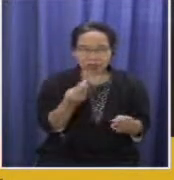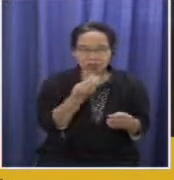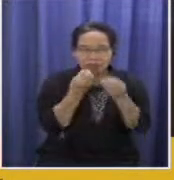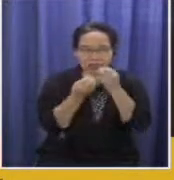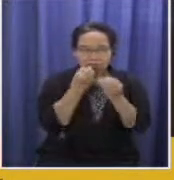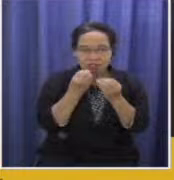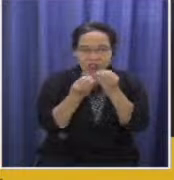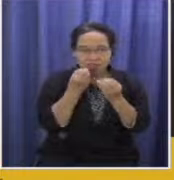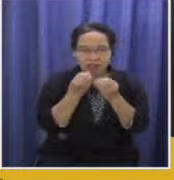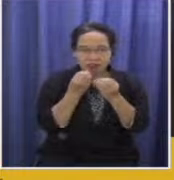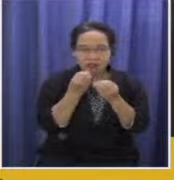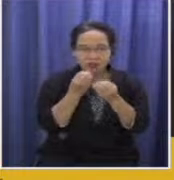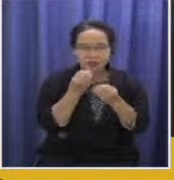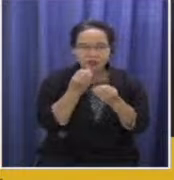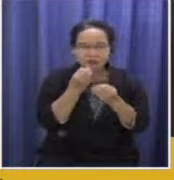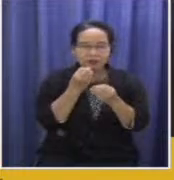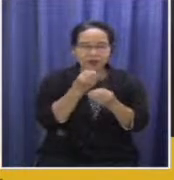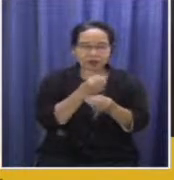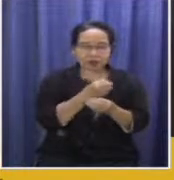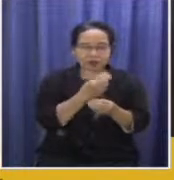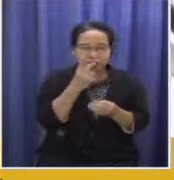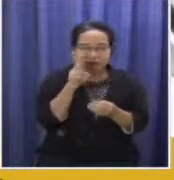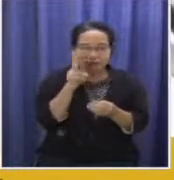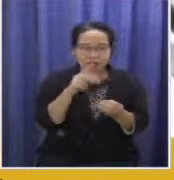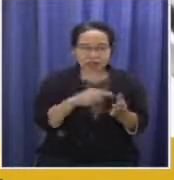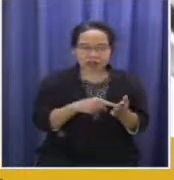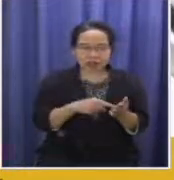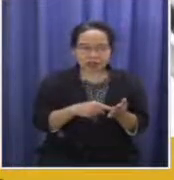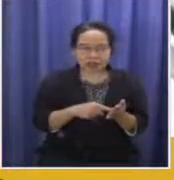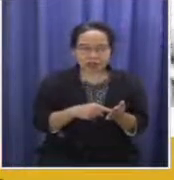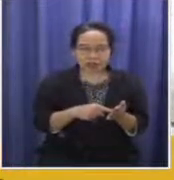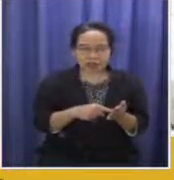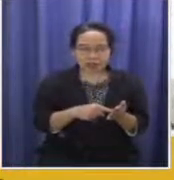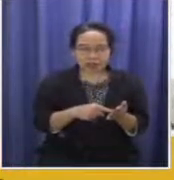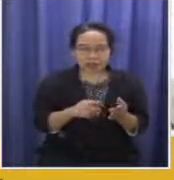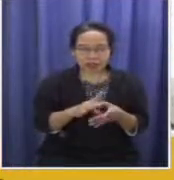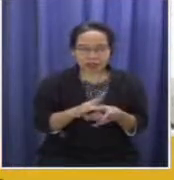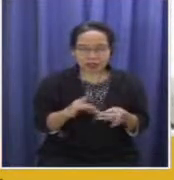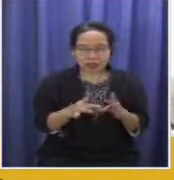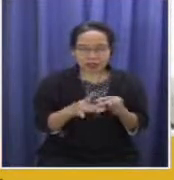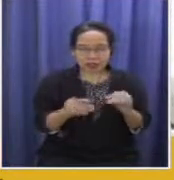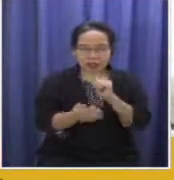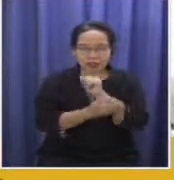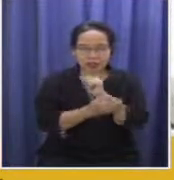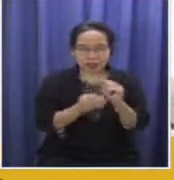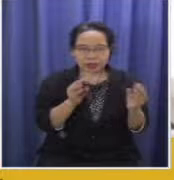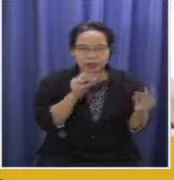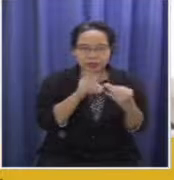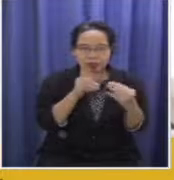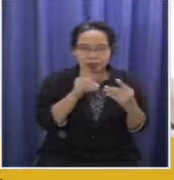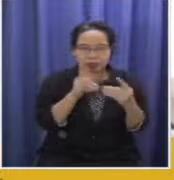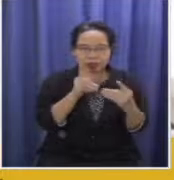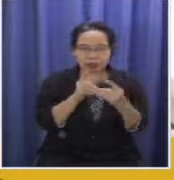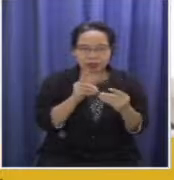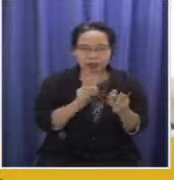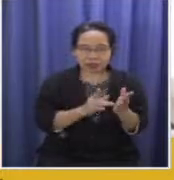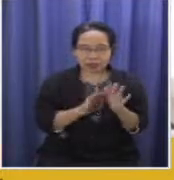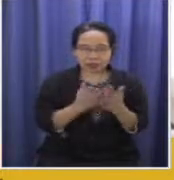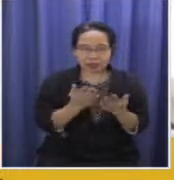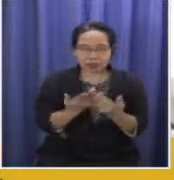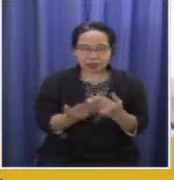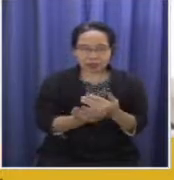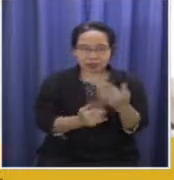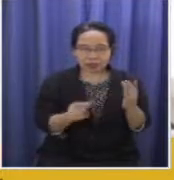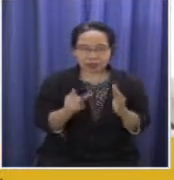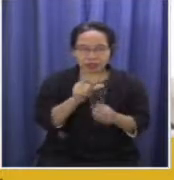they did eat. You see this? This is the story of Abraham meeting what the Bible calls